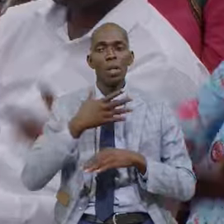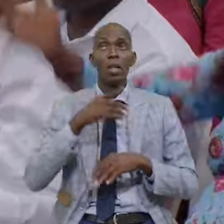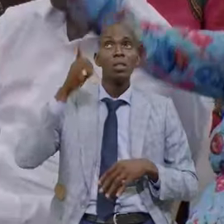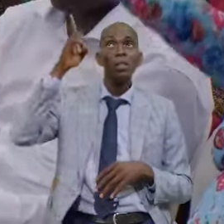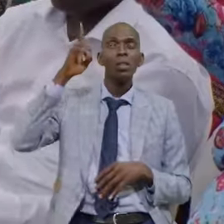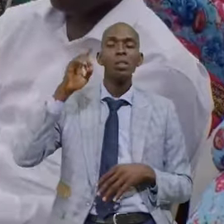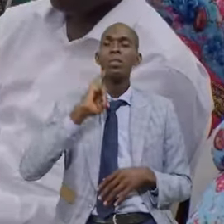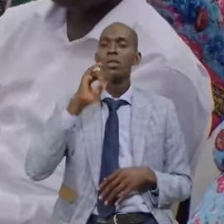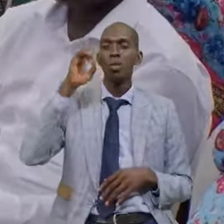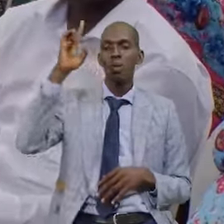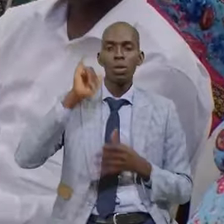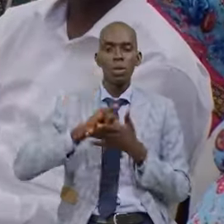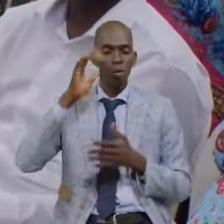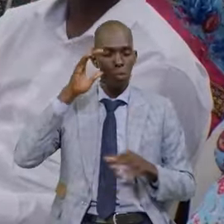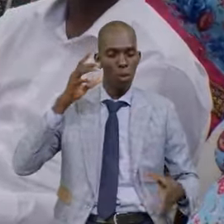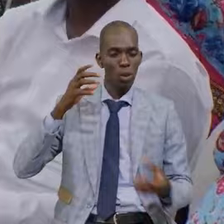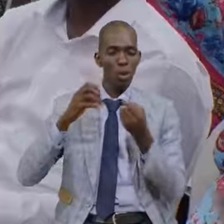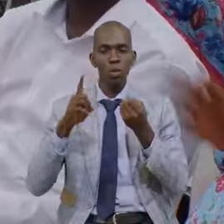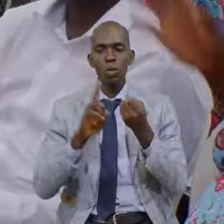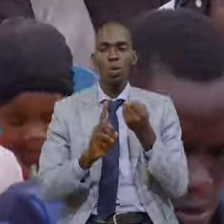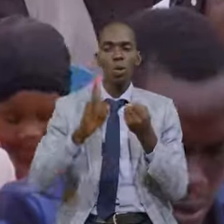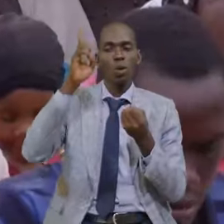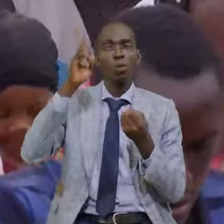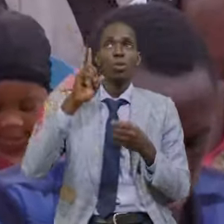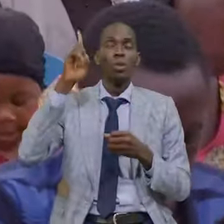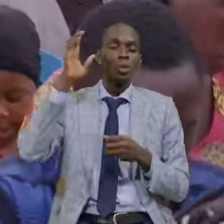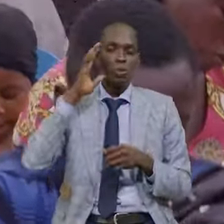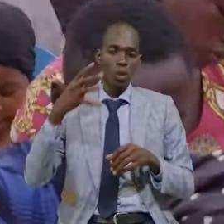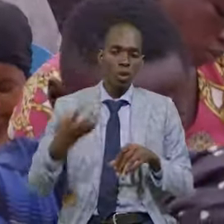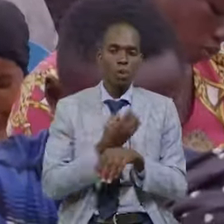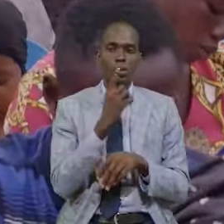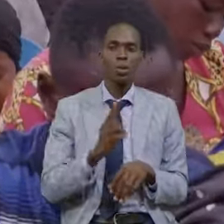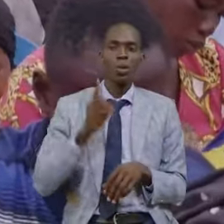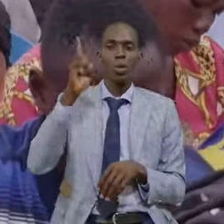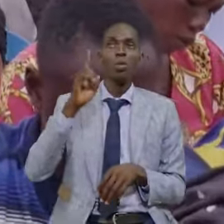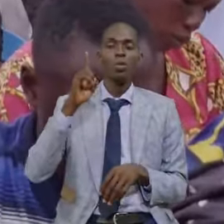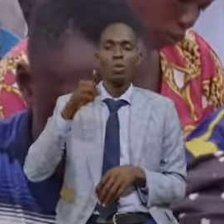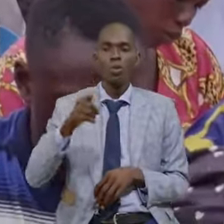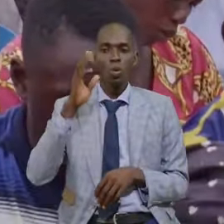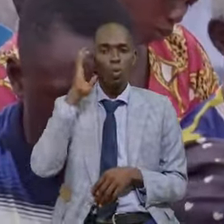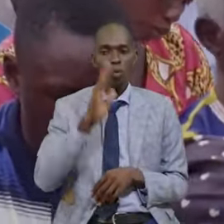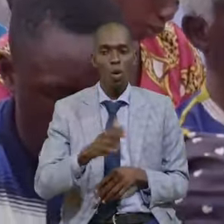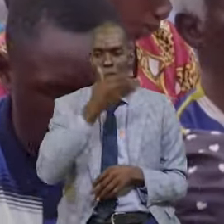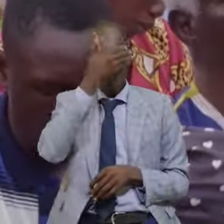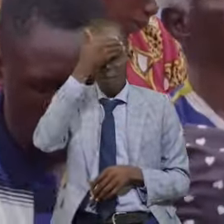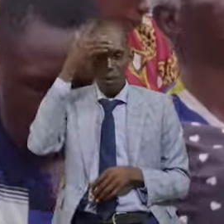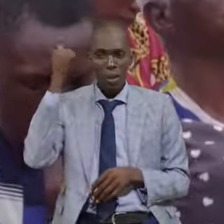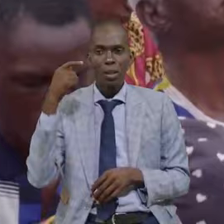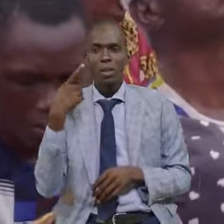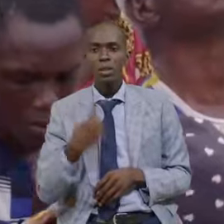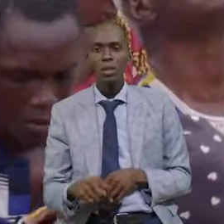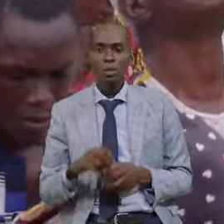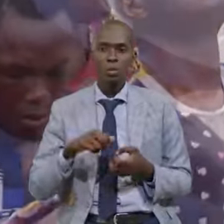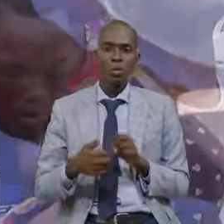up. Today, he will lift you up. You'll forget the dungeon where you were before.